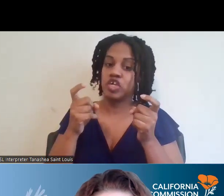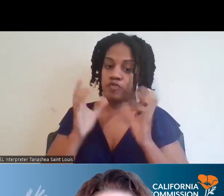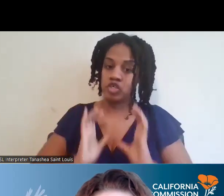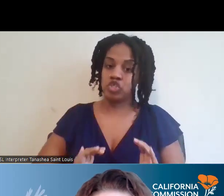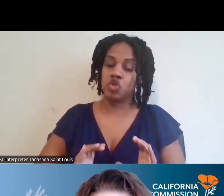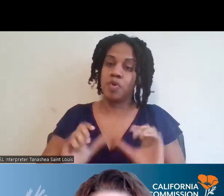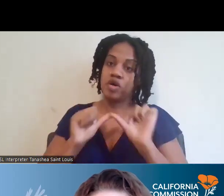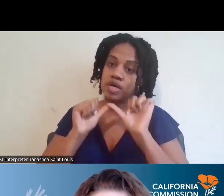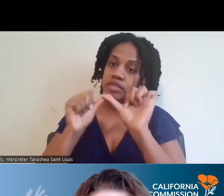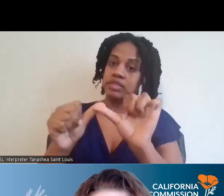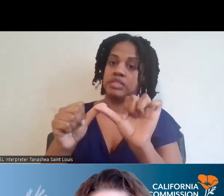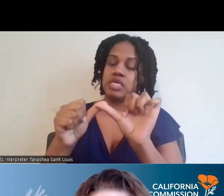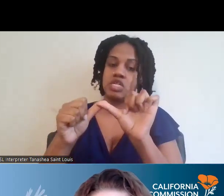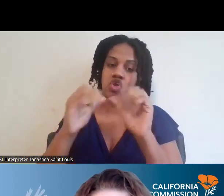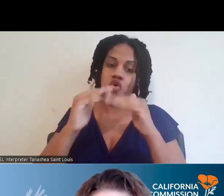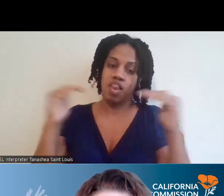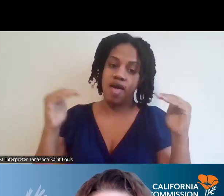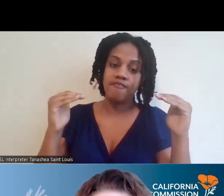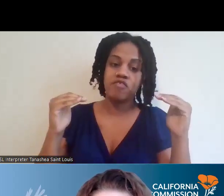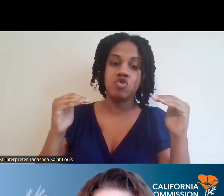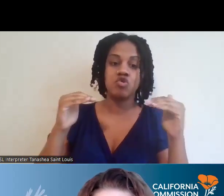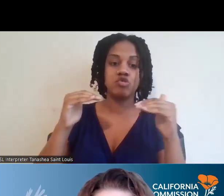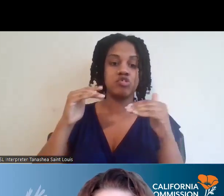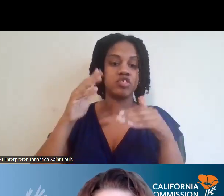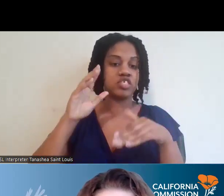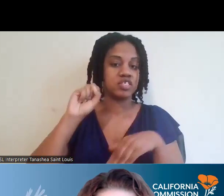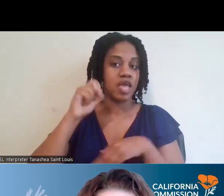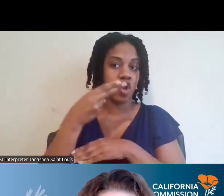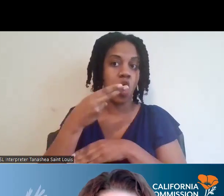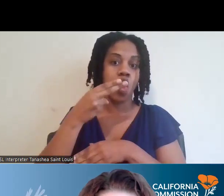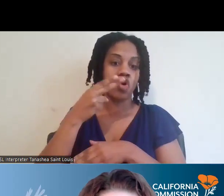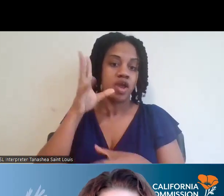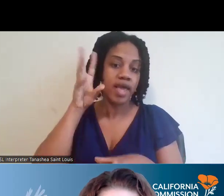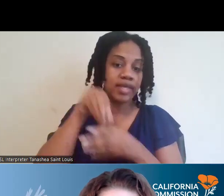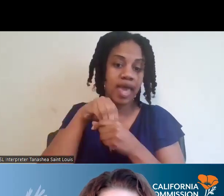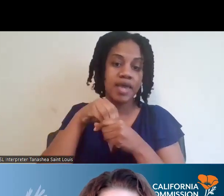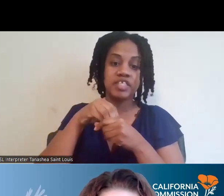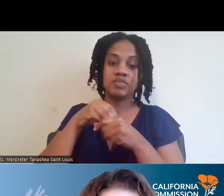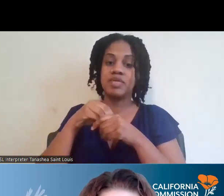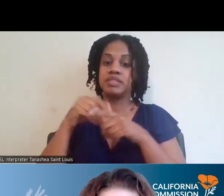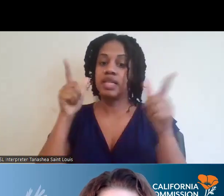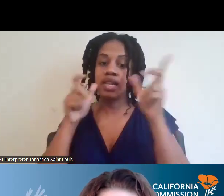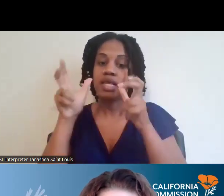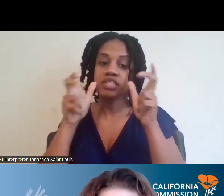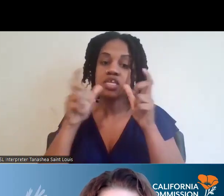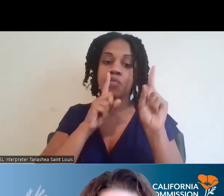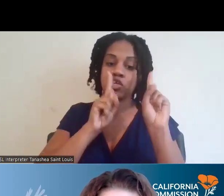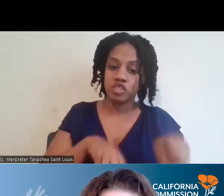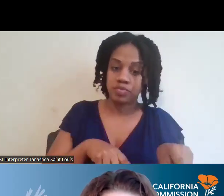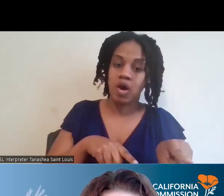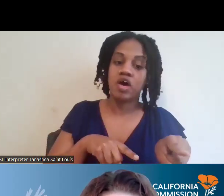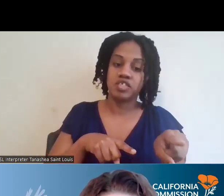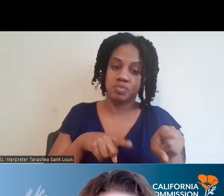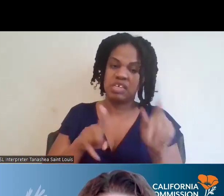continuation of a tremendous level of stakeholder engagement, listening and being responsive, initiated with the development of the Master Plan on Aging that